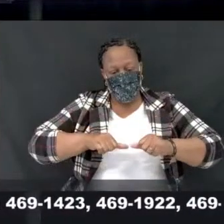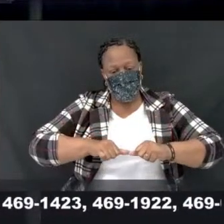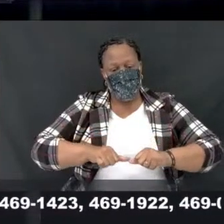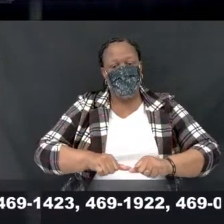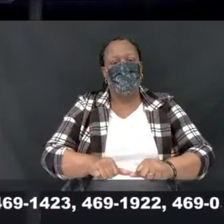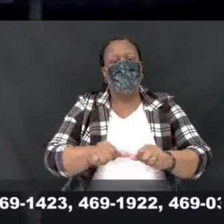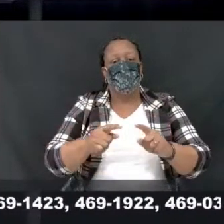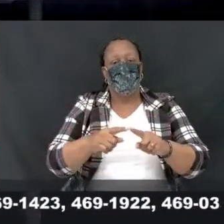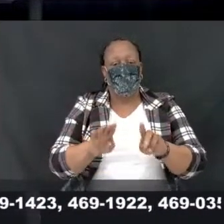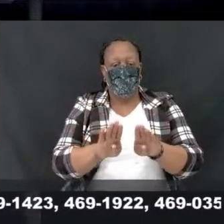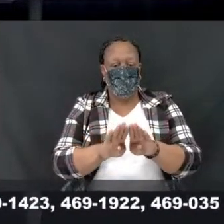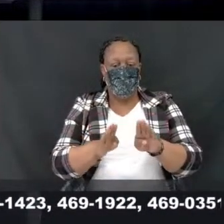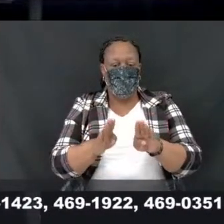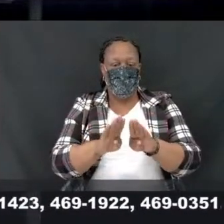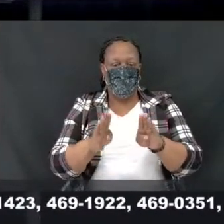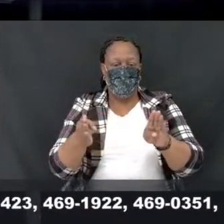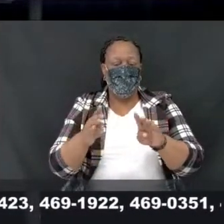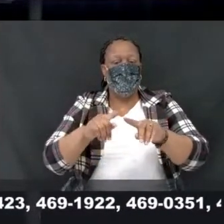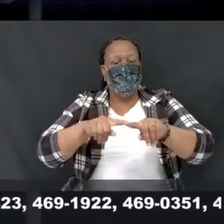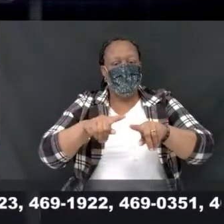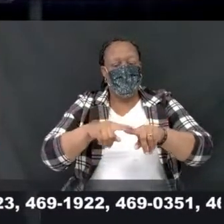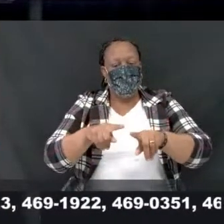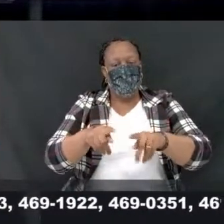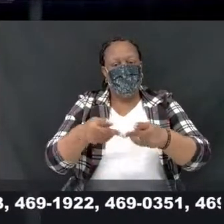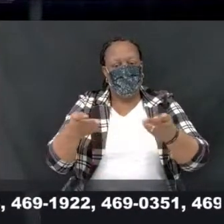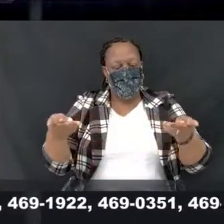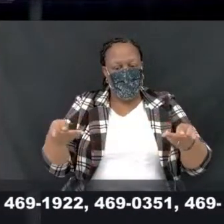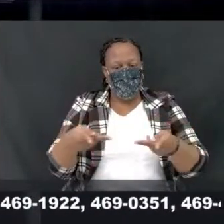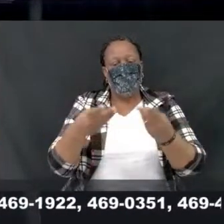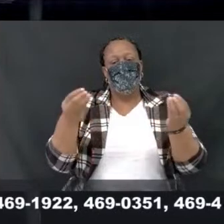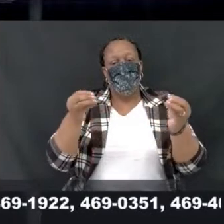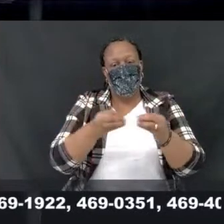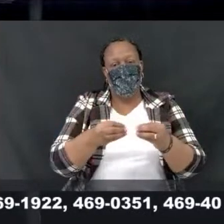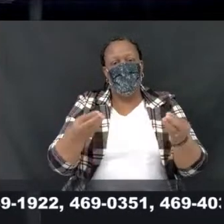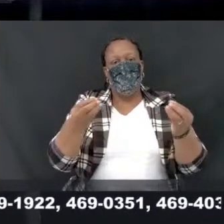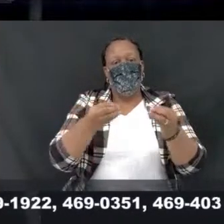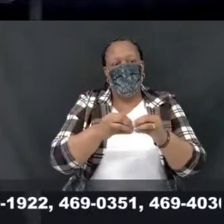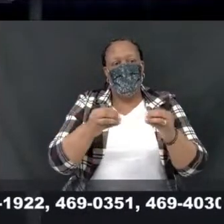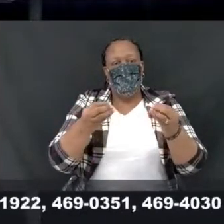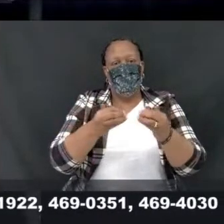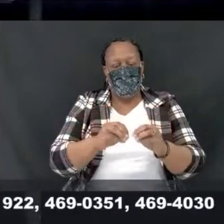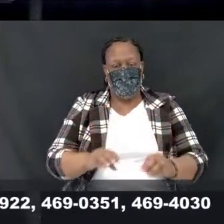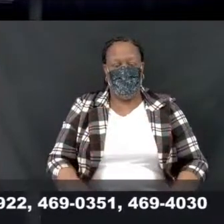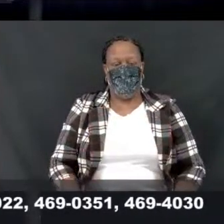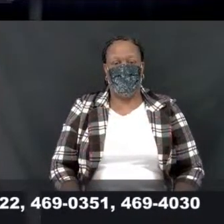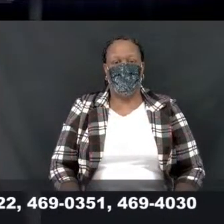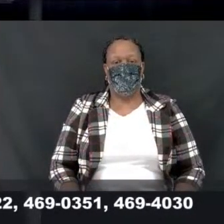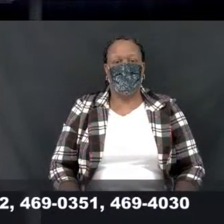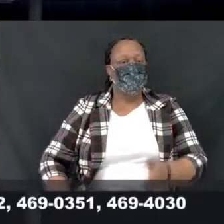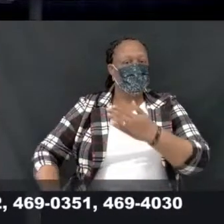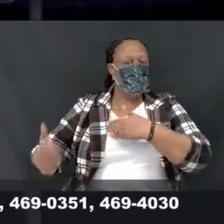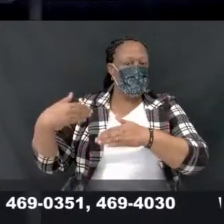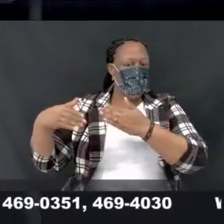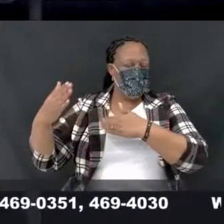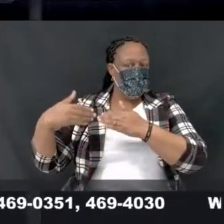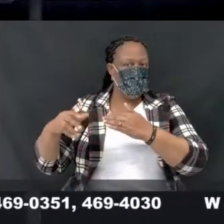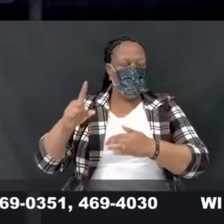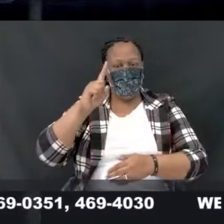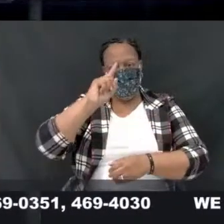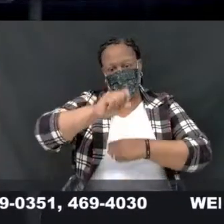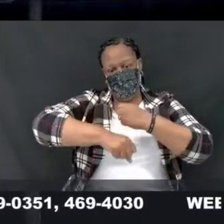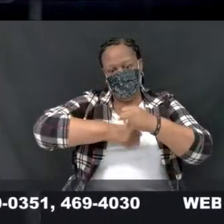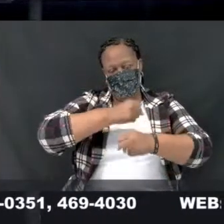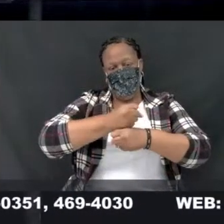progressive reopening of all sectors of society. We started our vaccination program just over a year ago